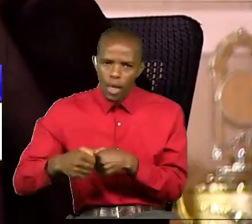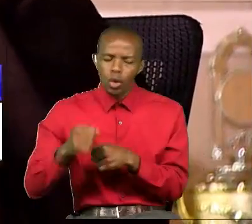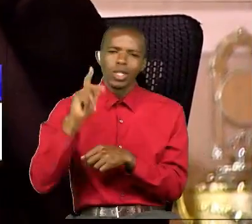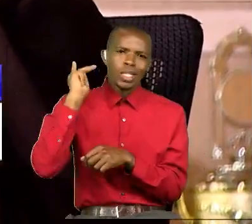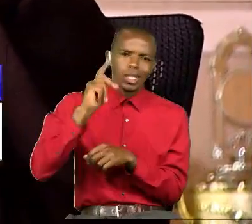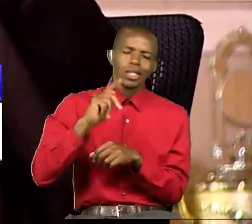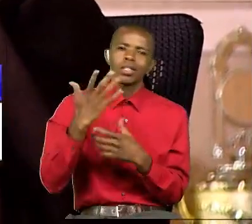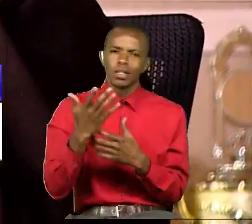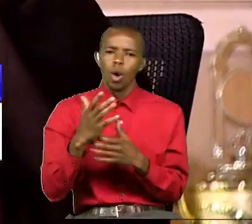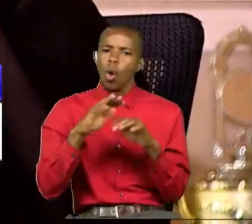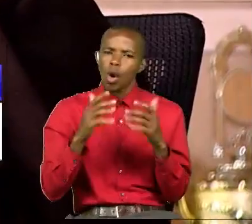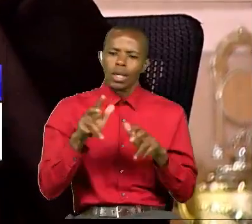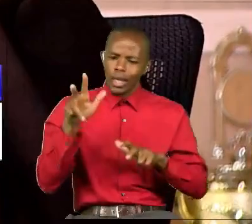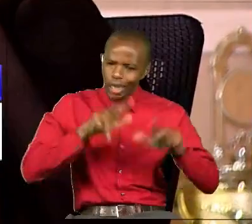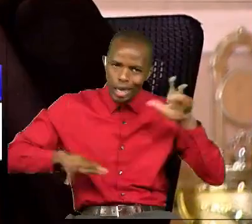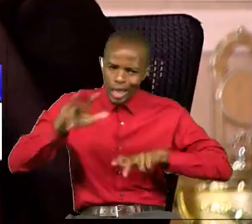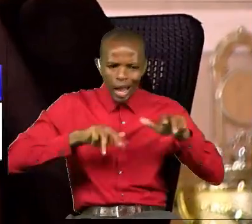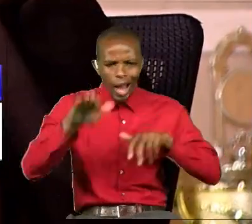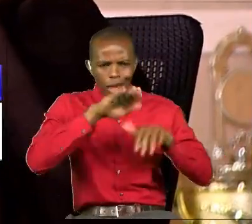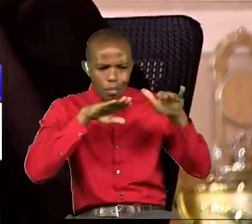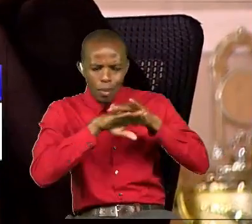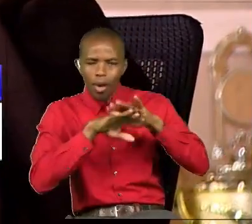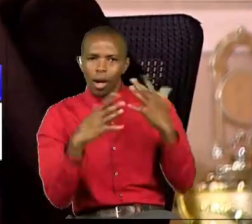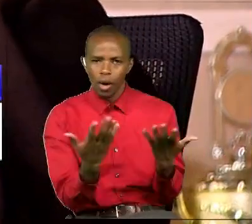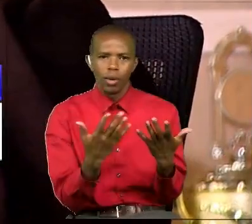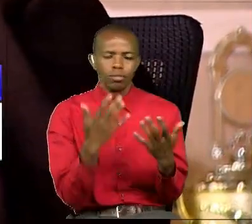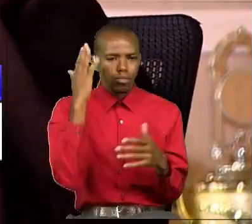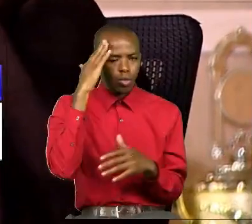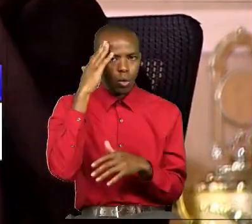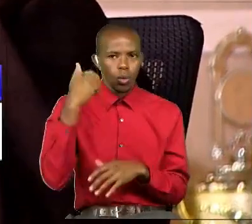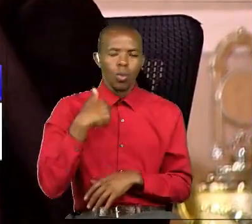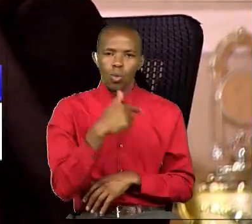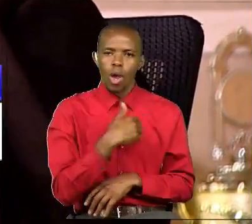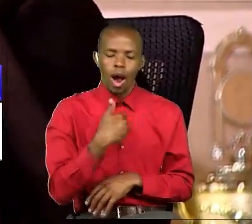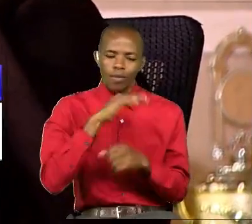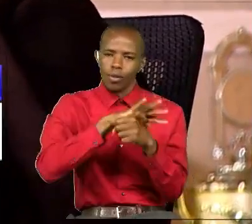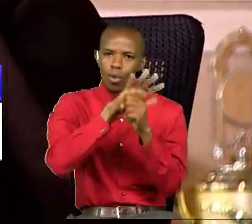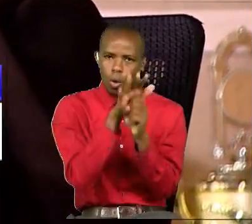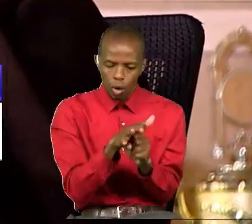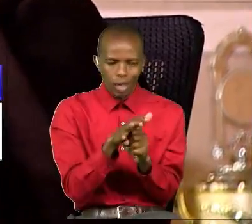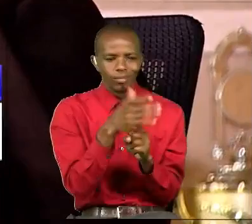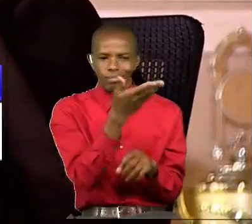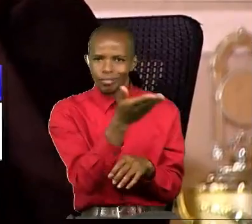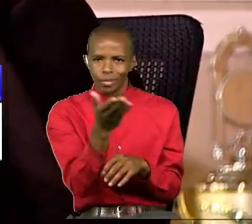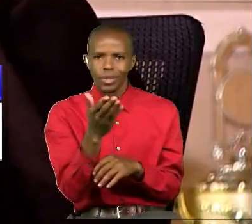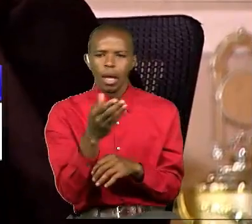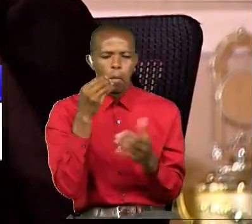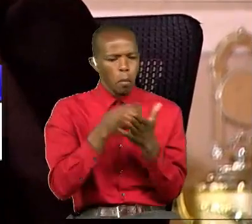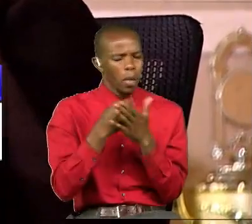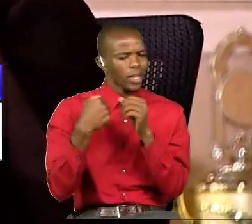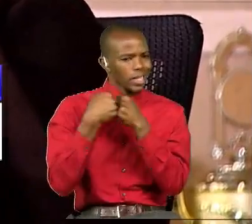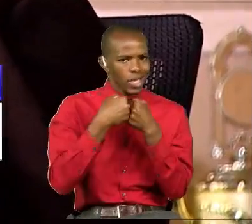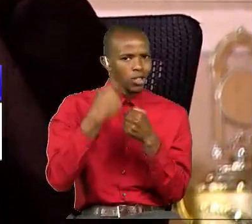Kirinyaga, how exactly do I go to those areas, given that, we were having COVID, we're having the pandemic, cash flow was a big challenge